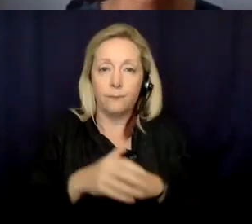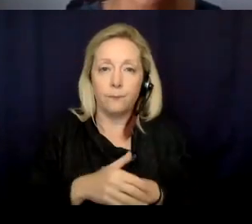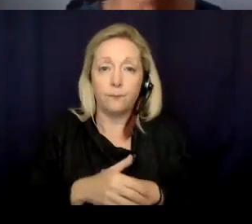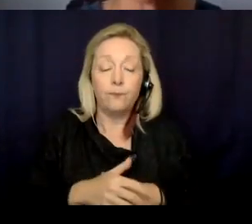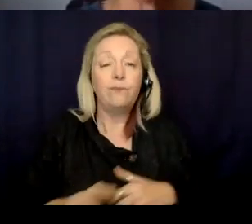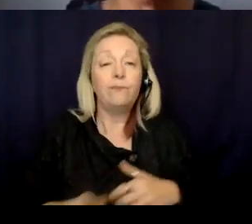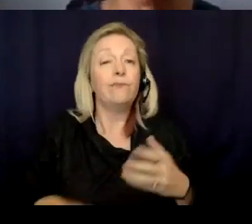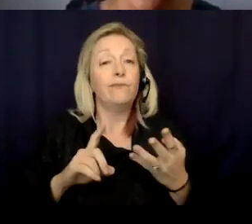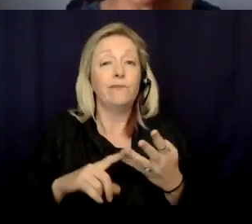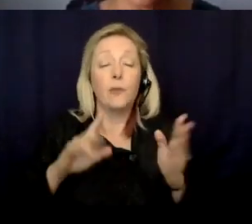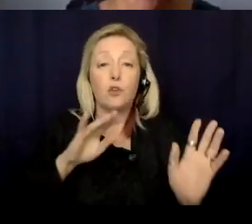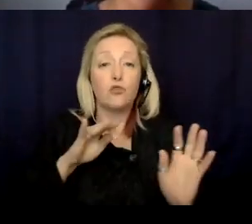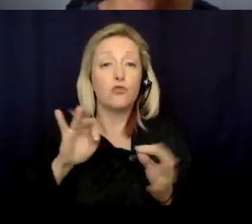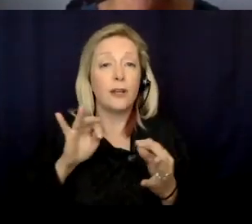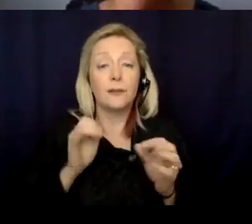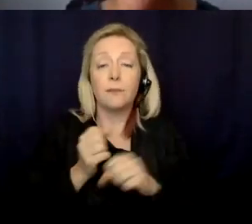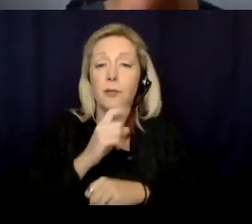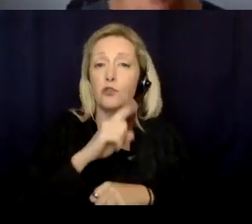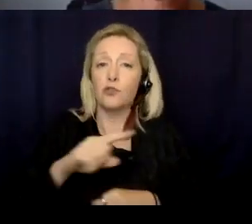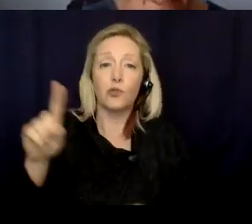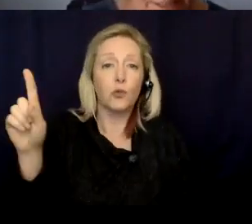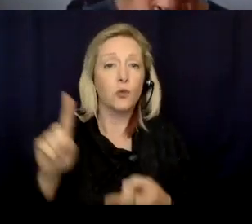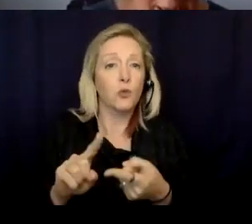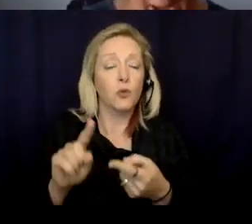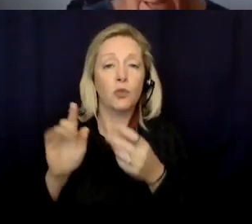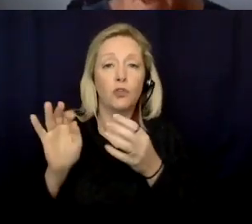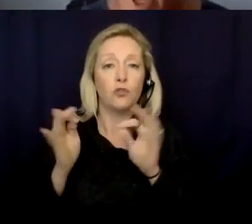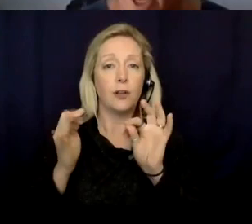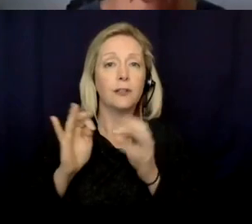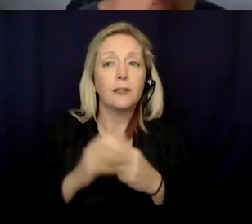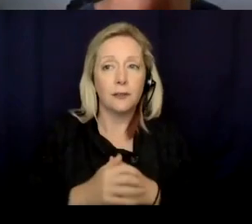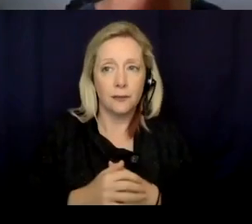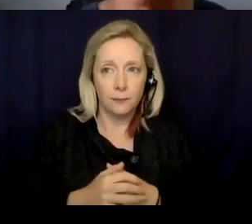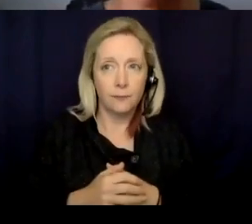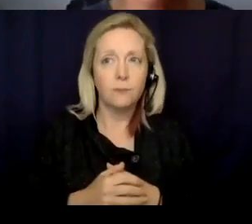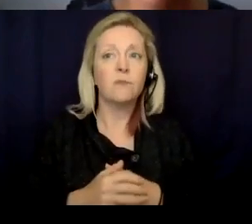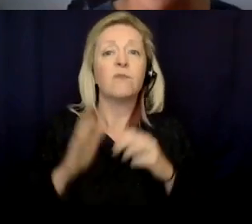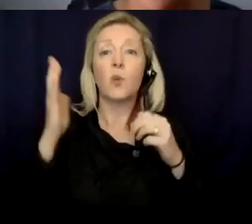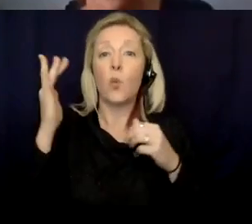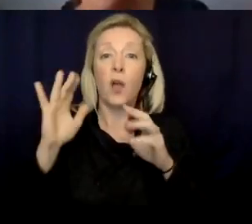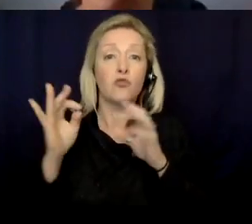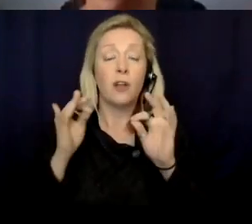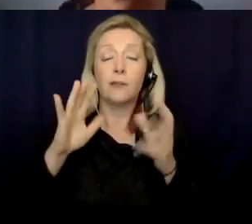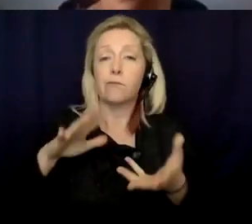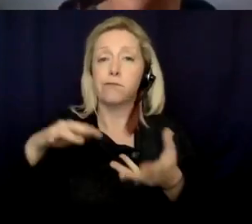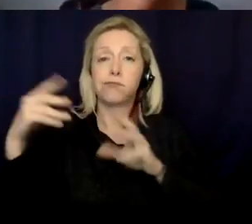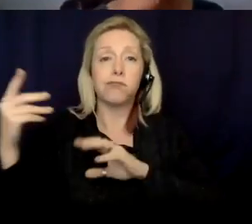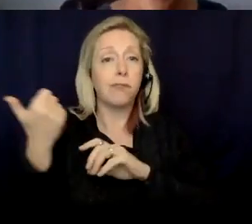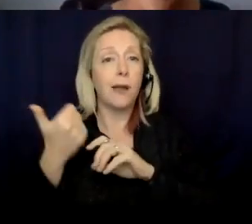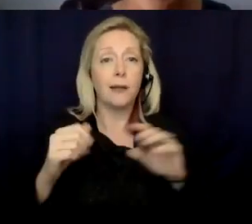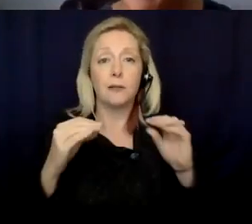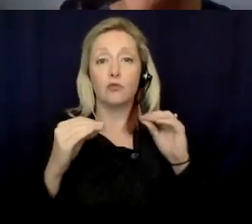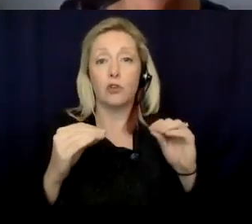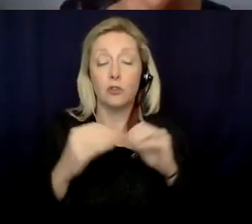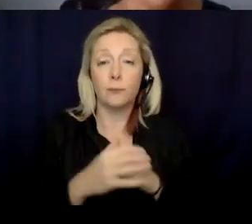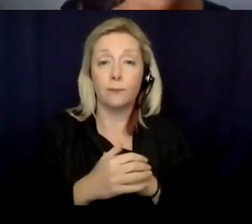always want to make sure that that's not part of it, because that can derail some of the finest instruction. So